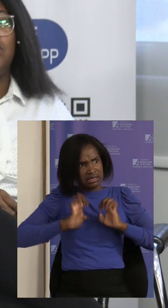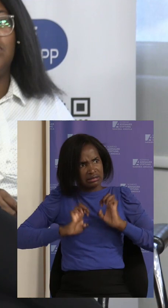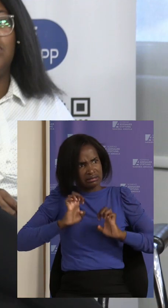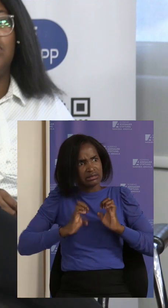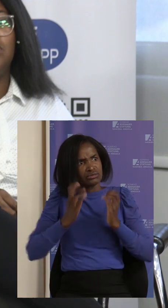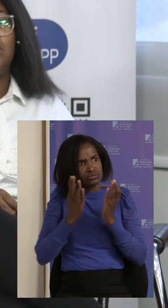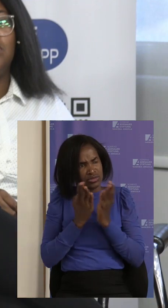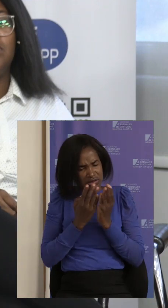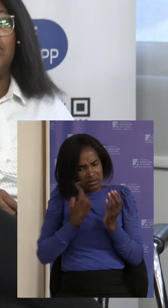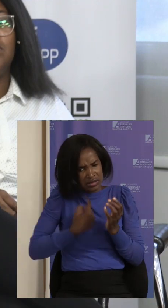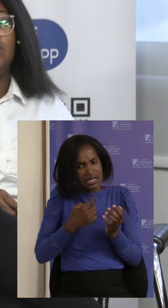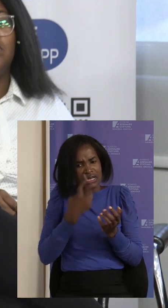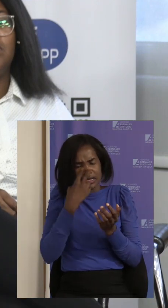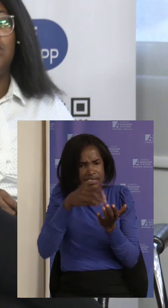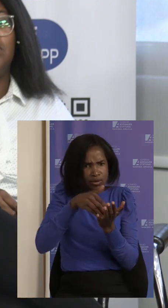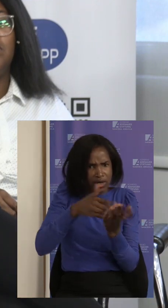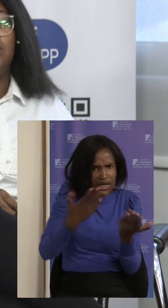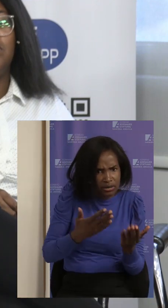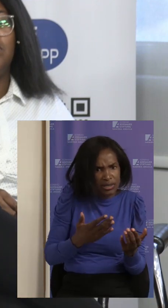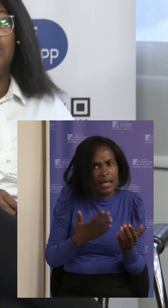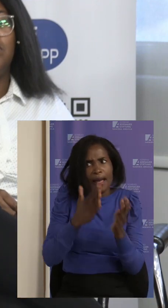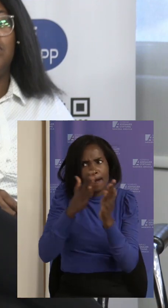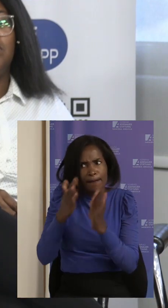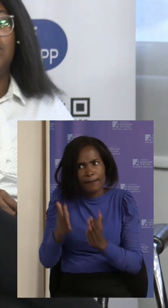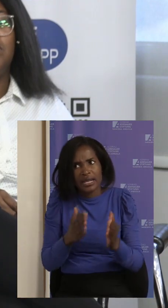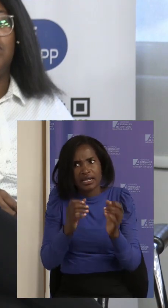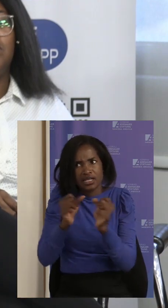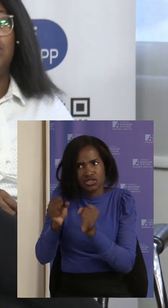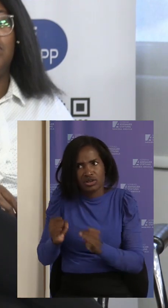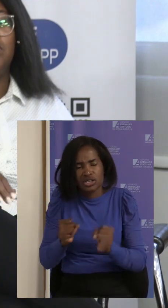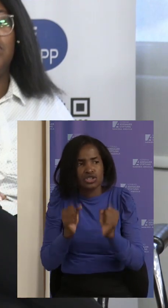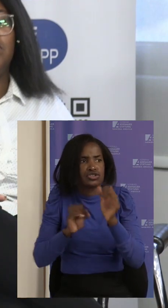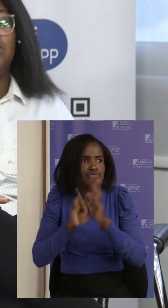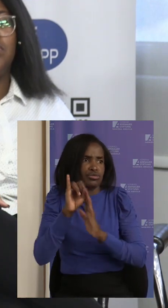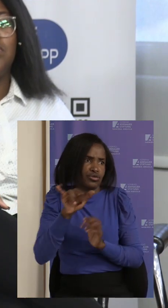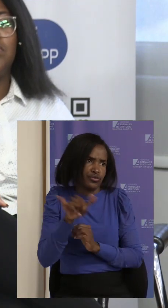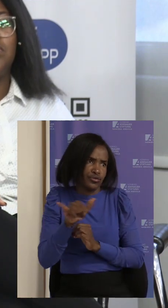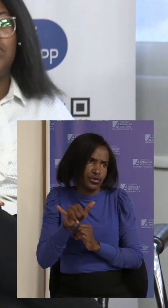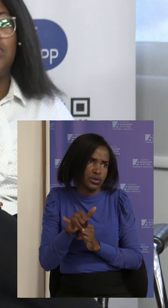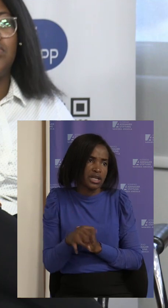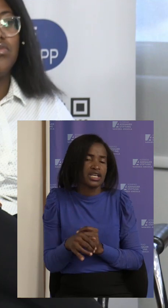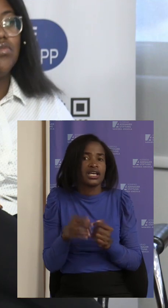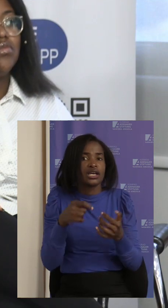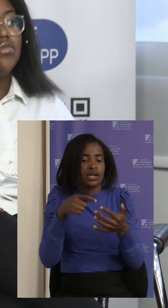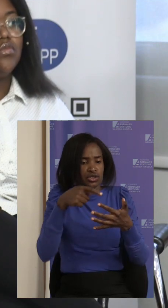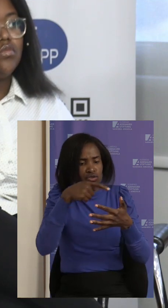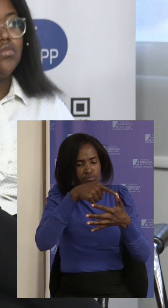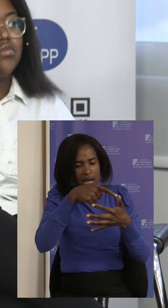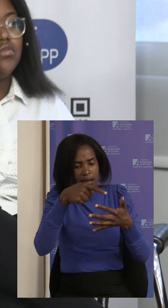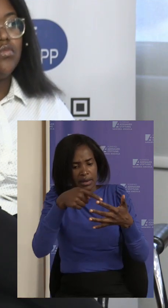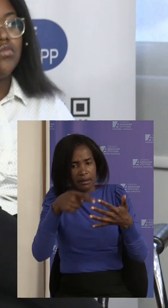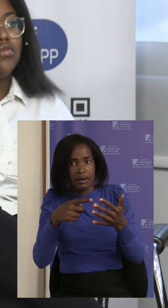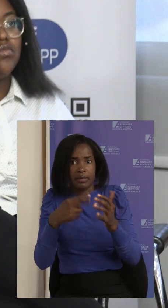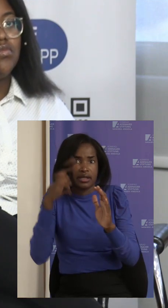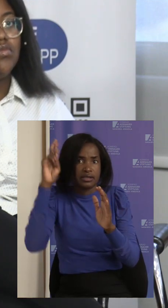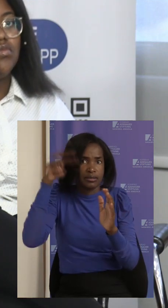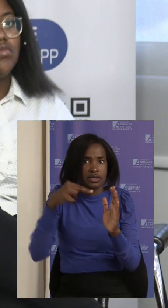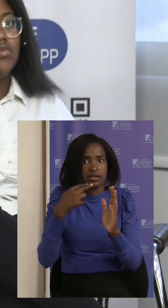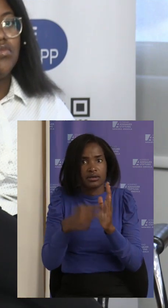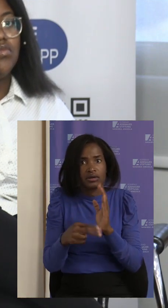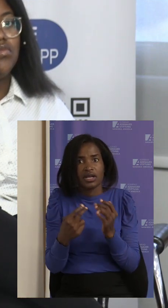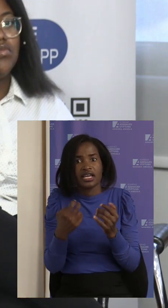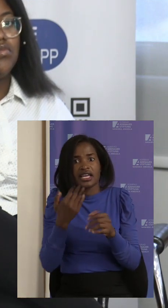and come up with plans and strategies to improve. So these are some of the instruments, and if we